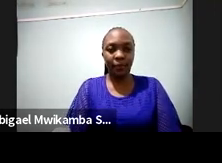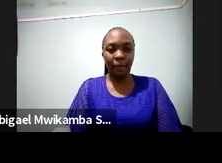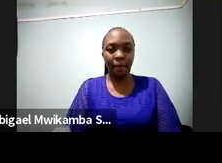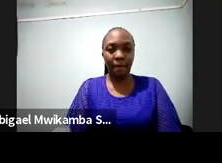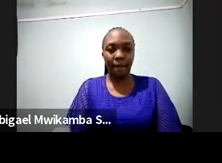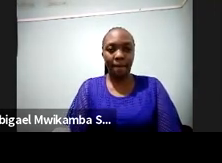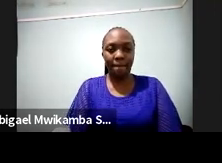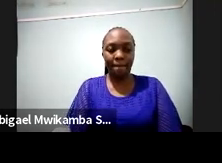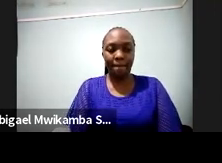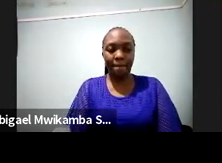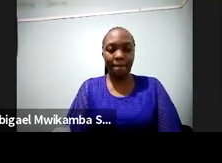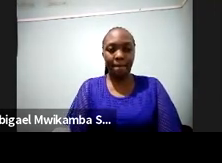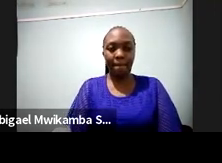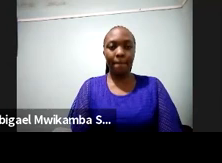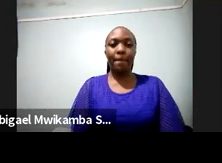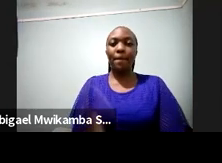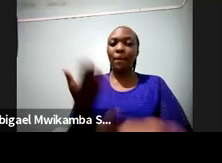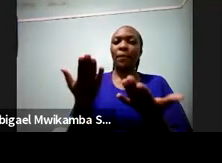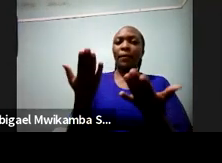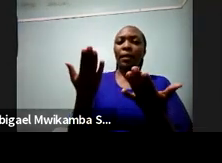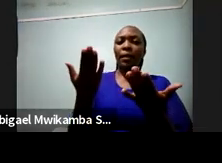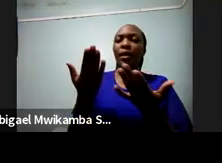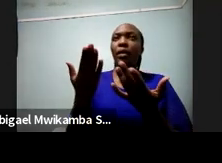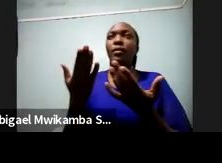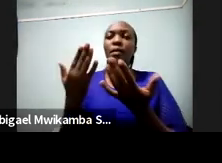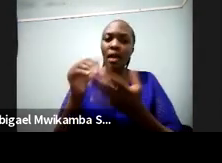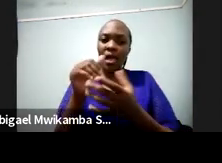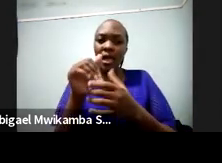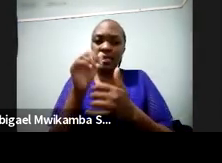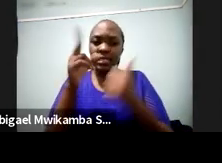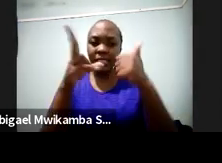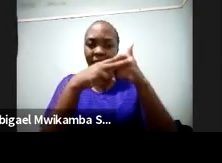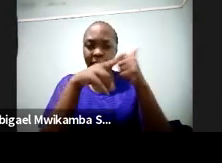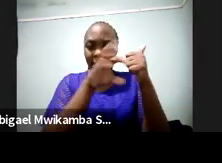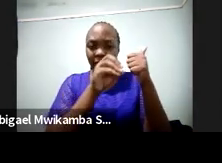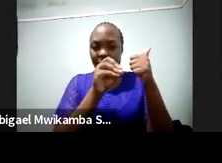30-70 rule apply? Is it in budgeting or in investing?